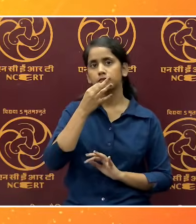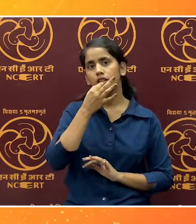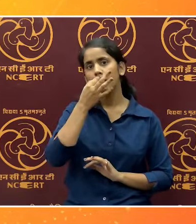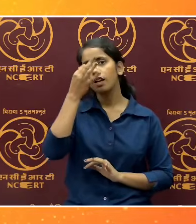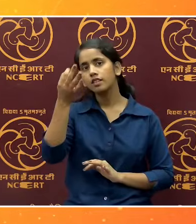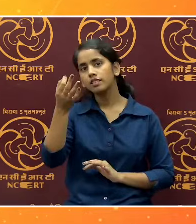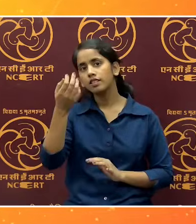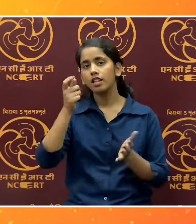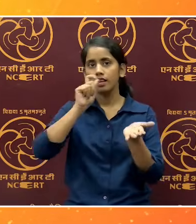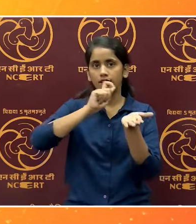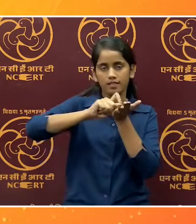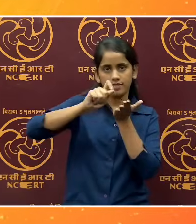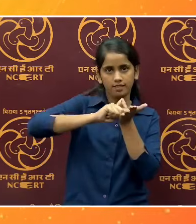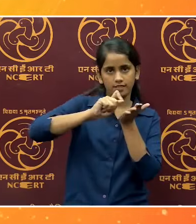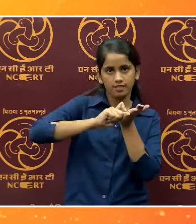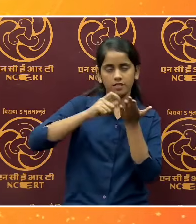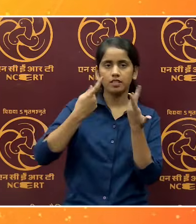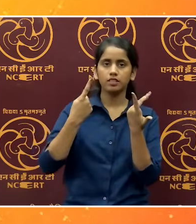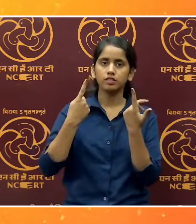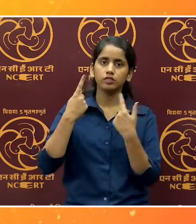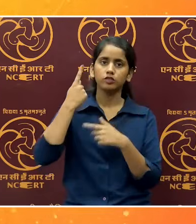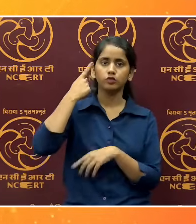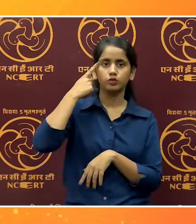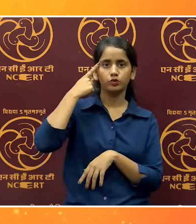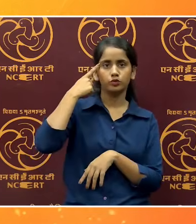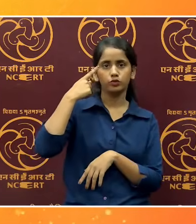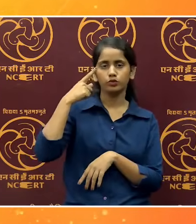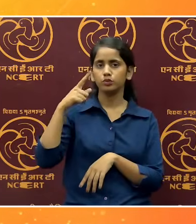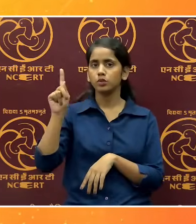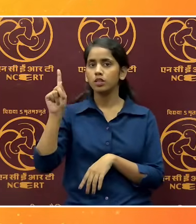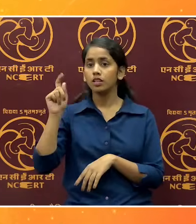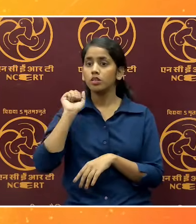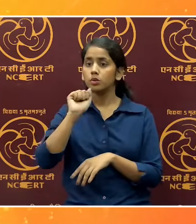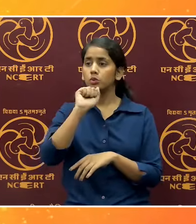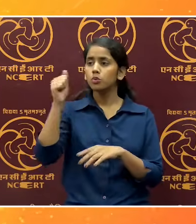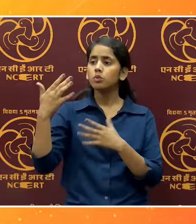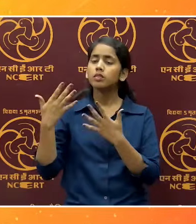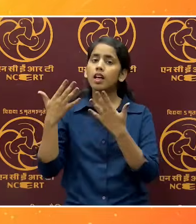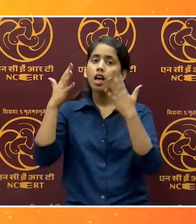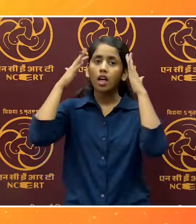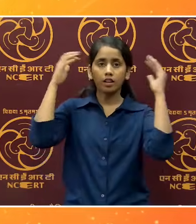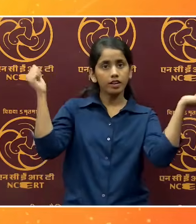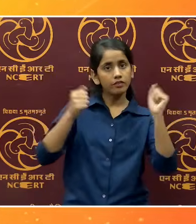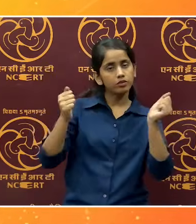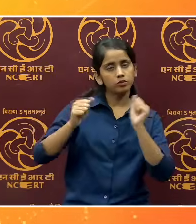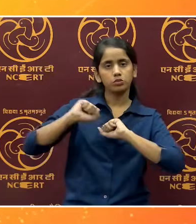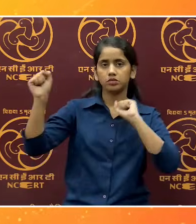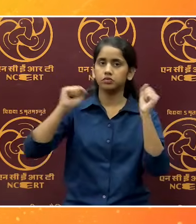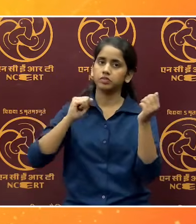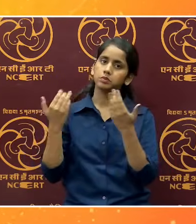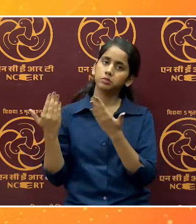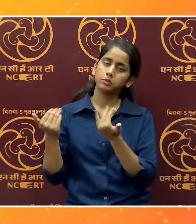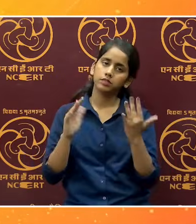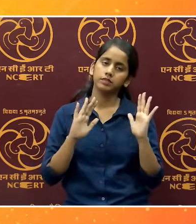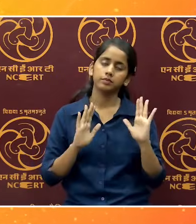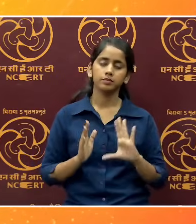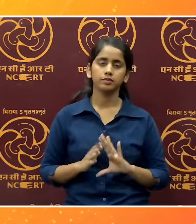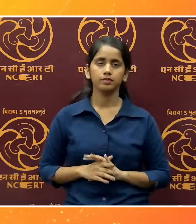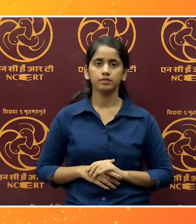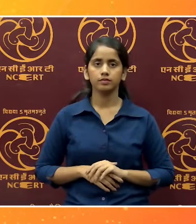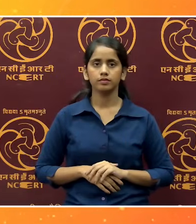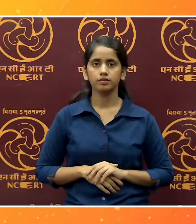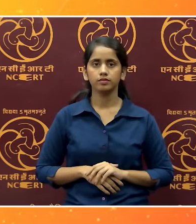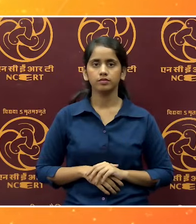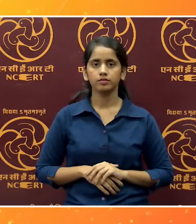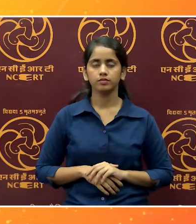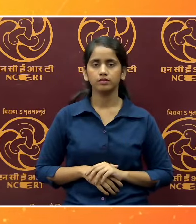in writing for the students. According to their needs, this activity could be easily modified in a variety of